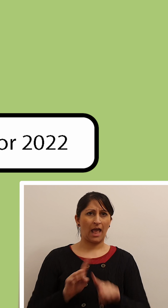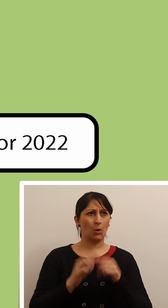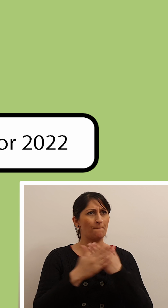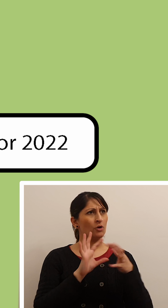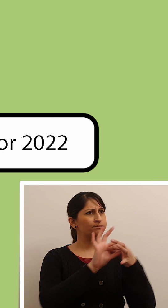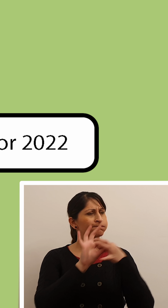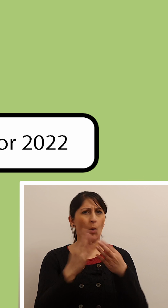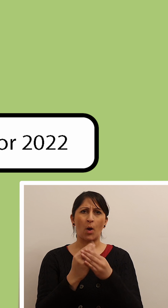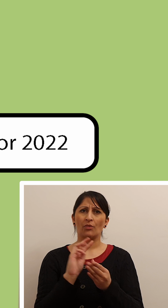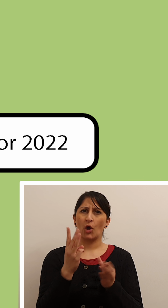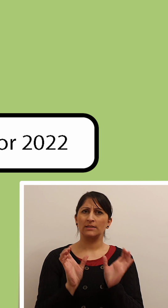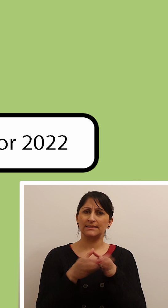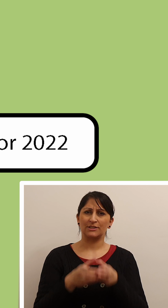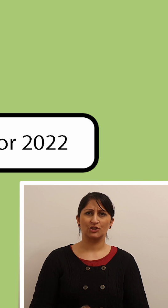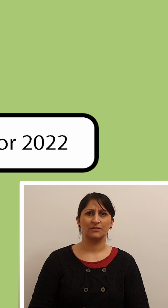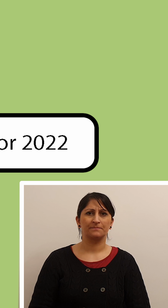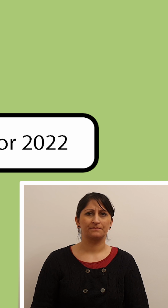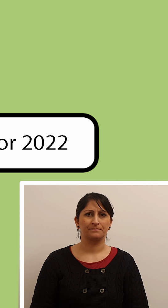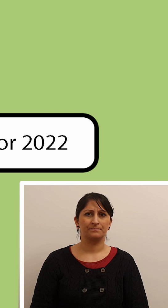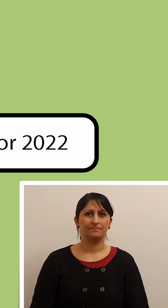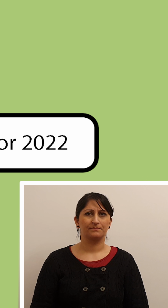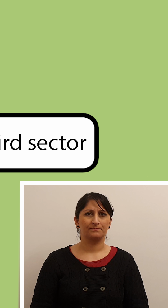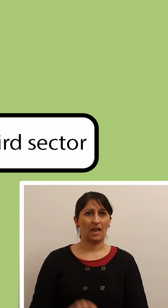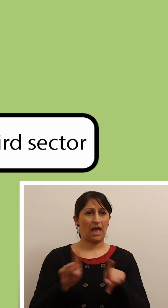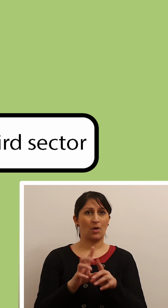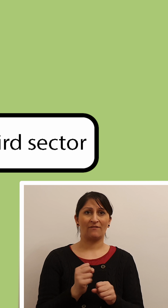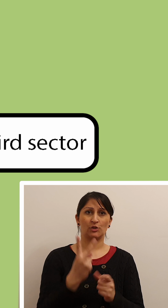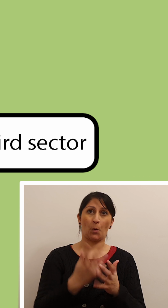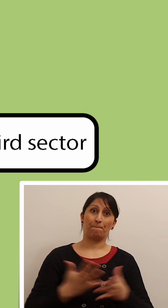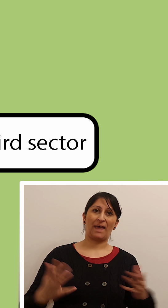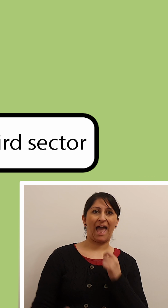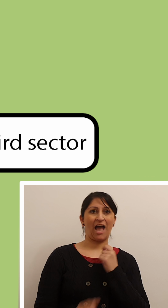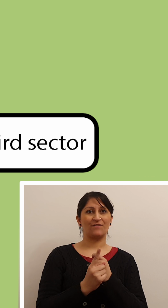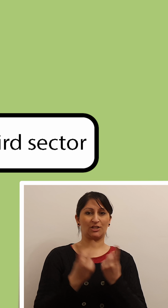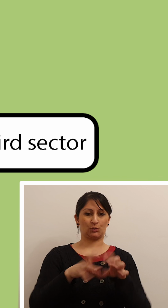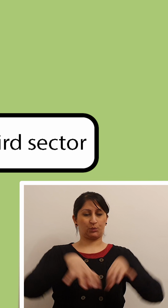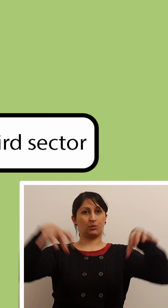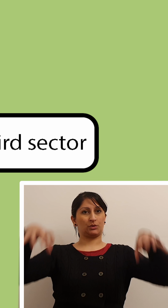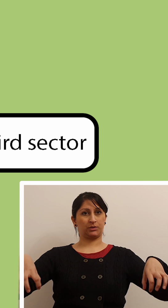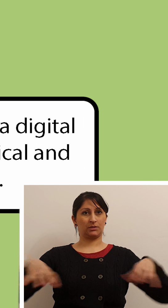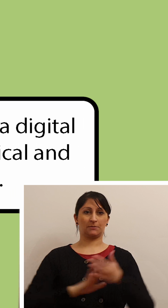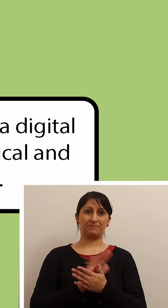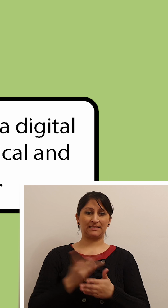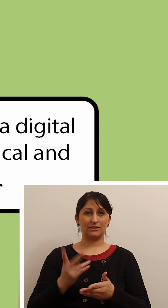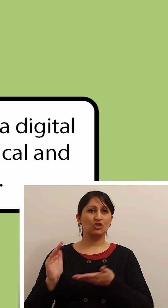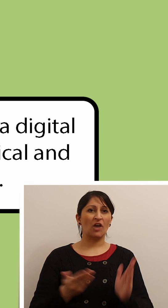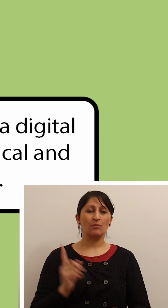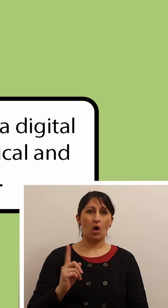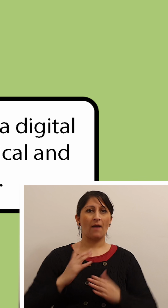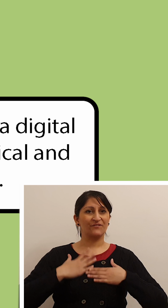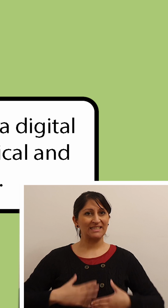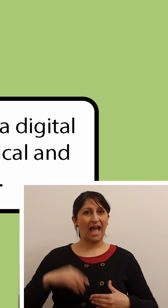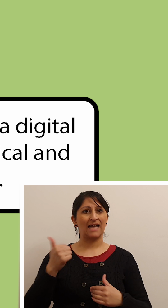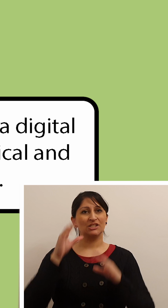calendar of key disability events for 2022. Raise the profile of the work of the third sector. A bigger